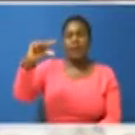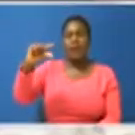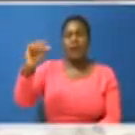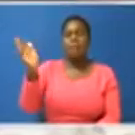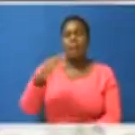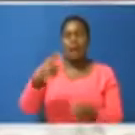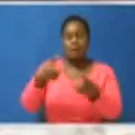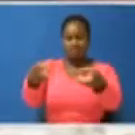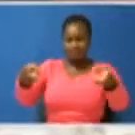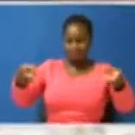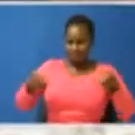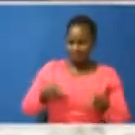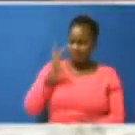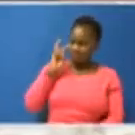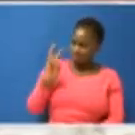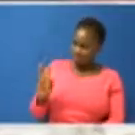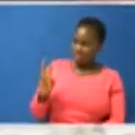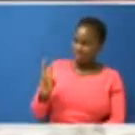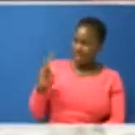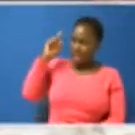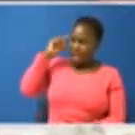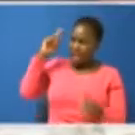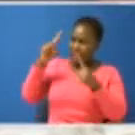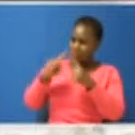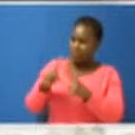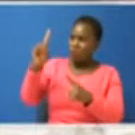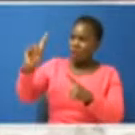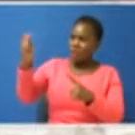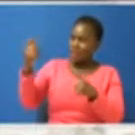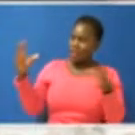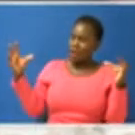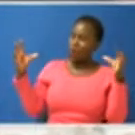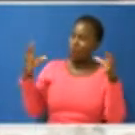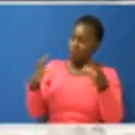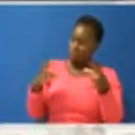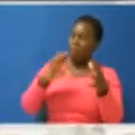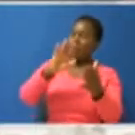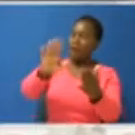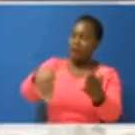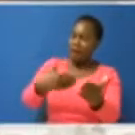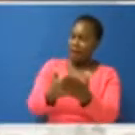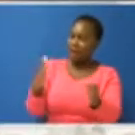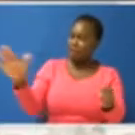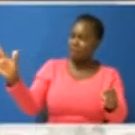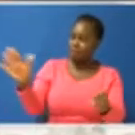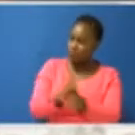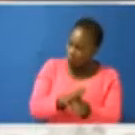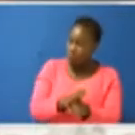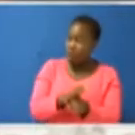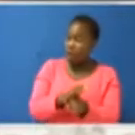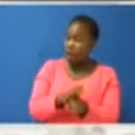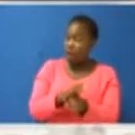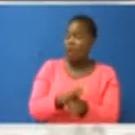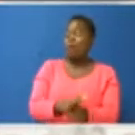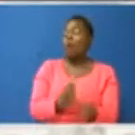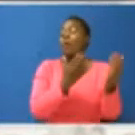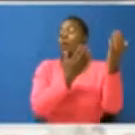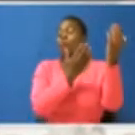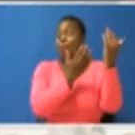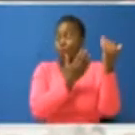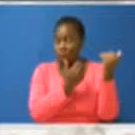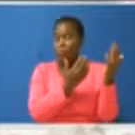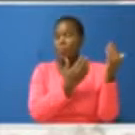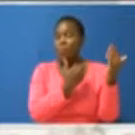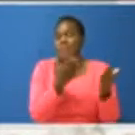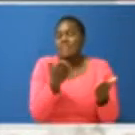panel you've seen how the azimi one kenya alliance team has come full throttle and they are hoping